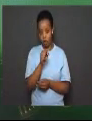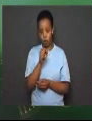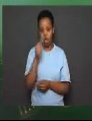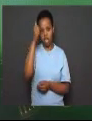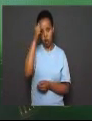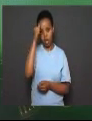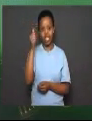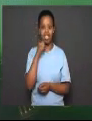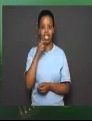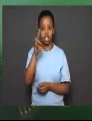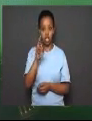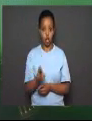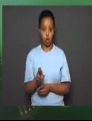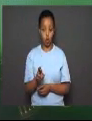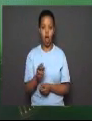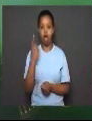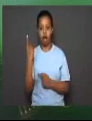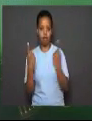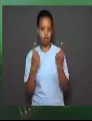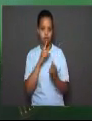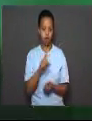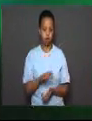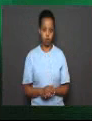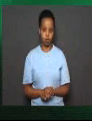males to females is 1:1.